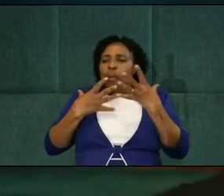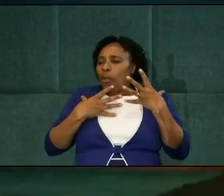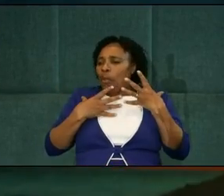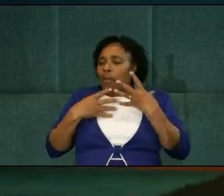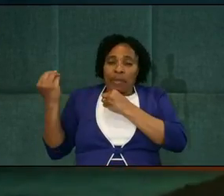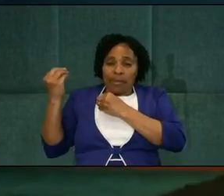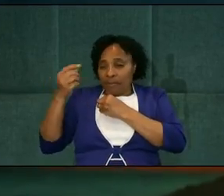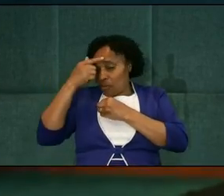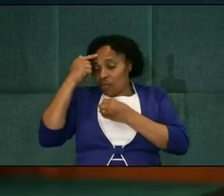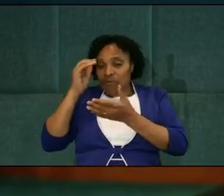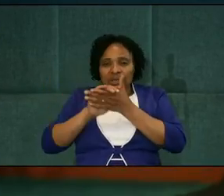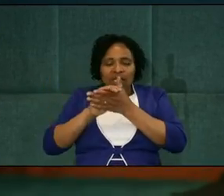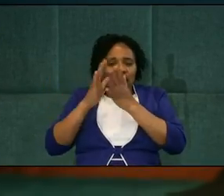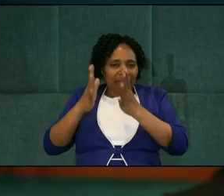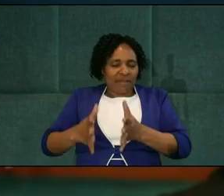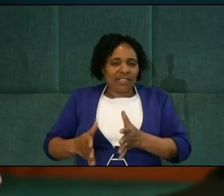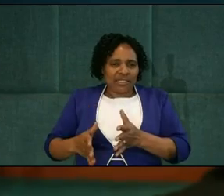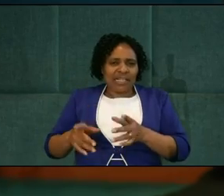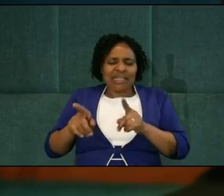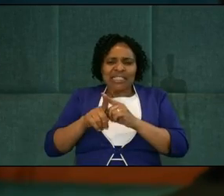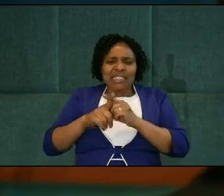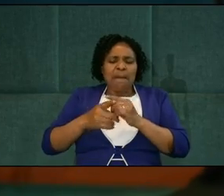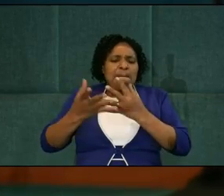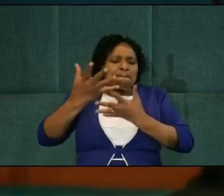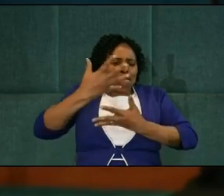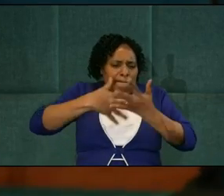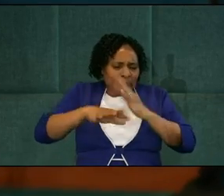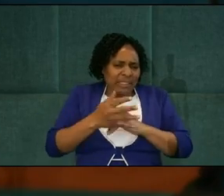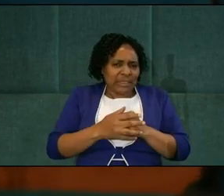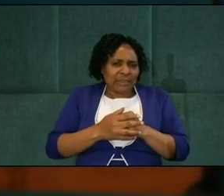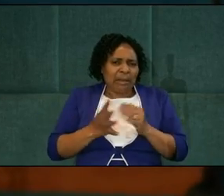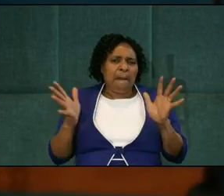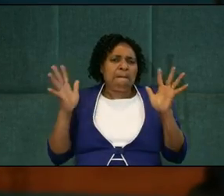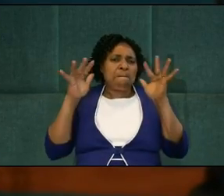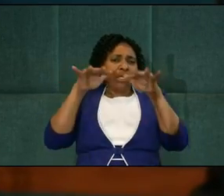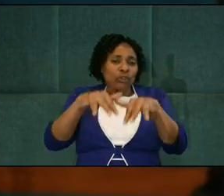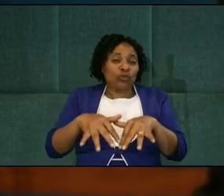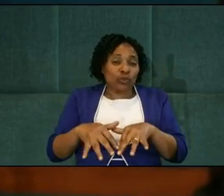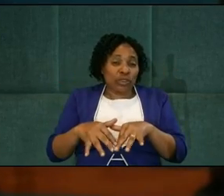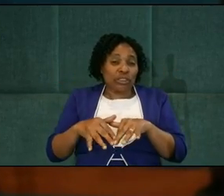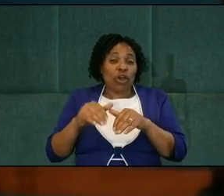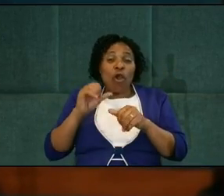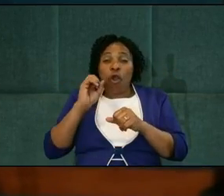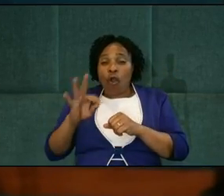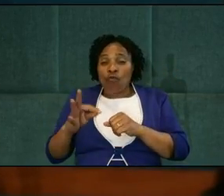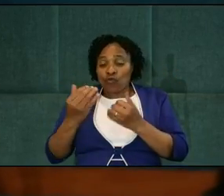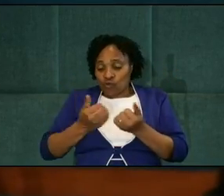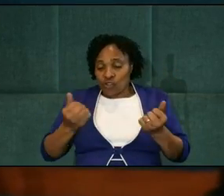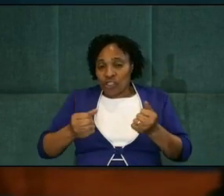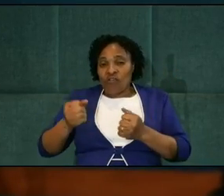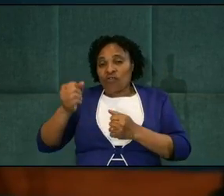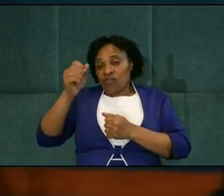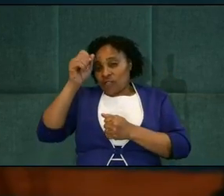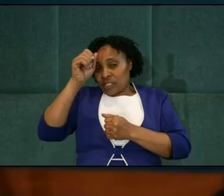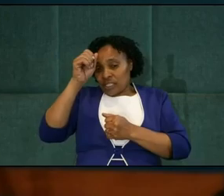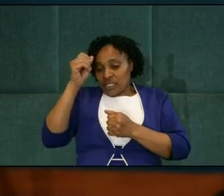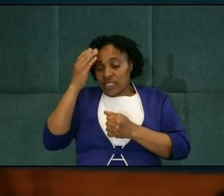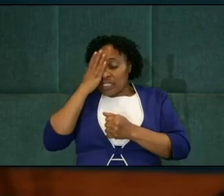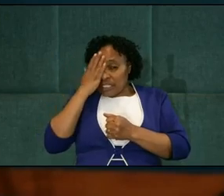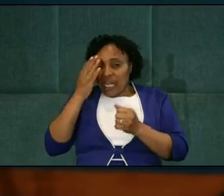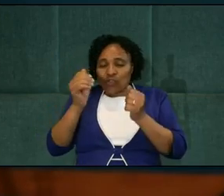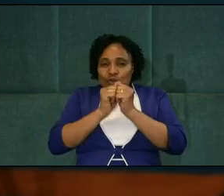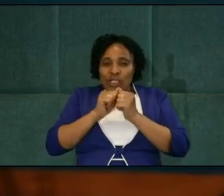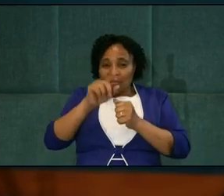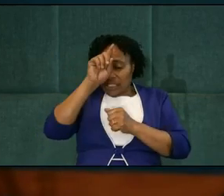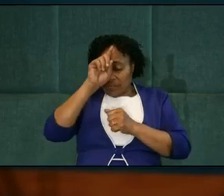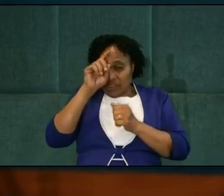were believers in God. So it was a mixed multitude of both the children of Israel and Egyptian together in the church.